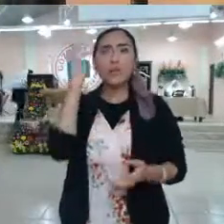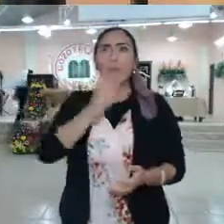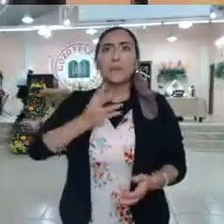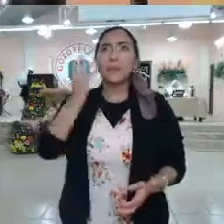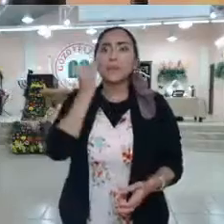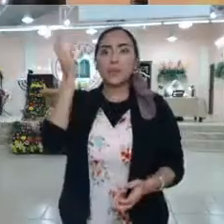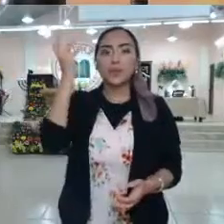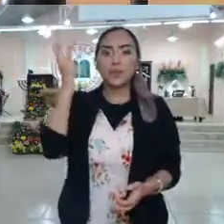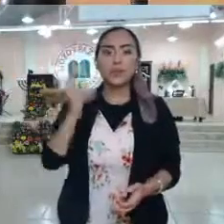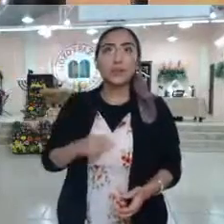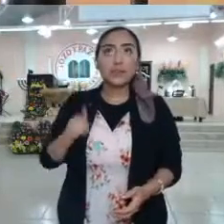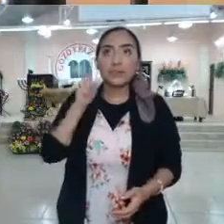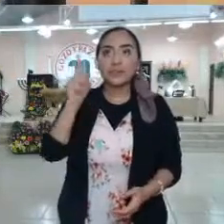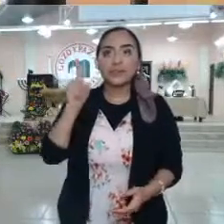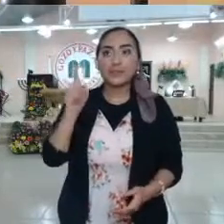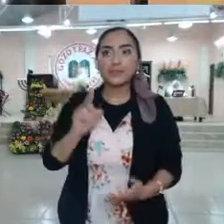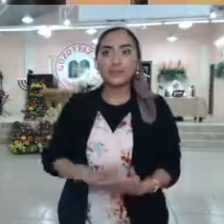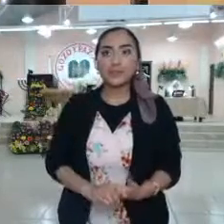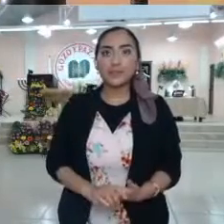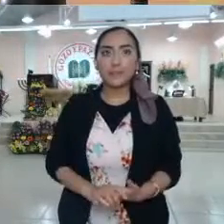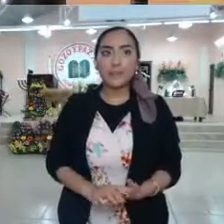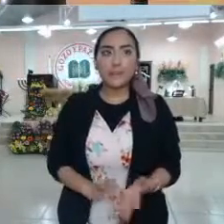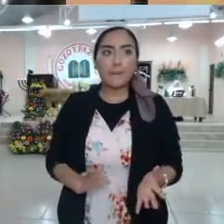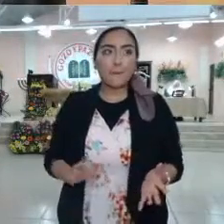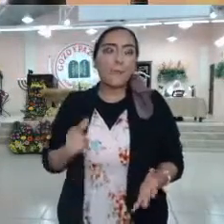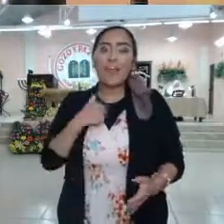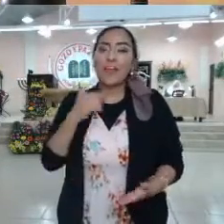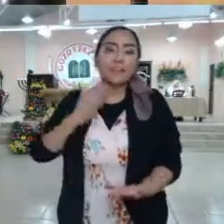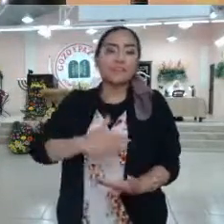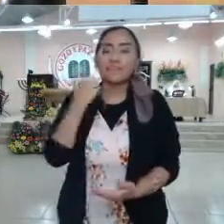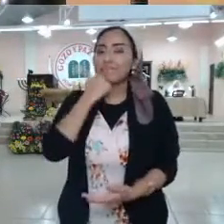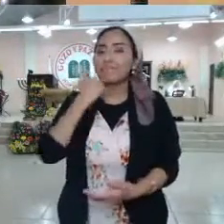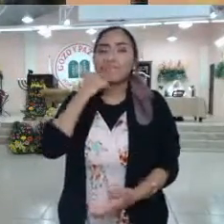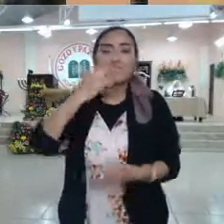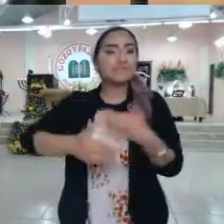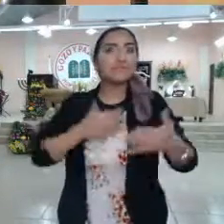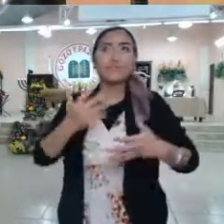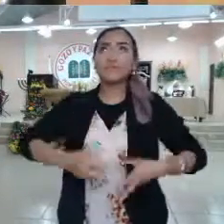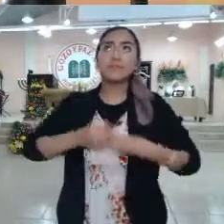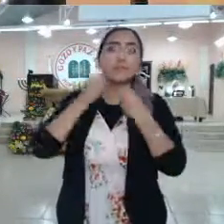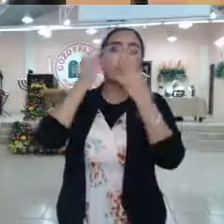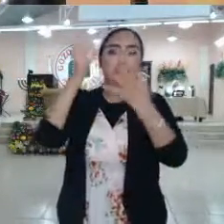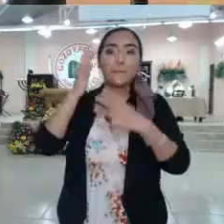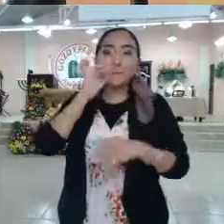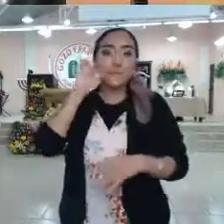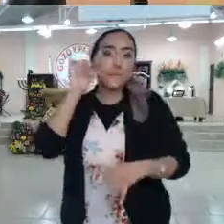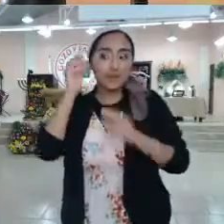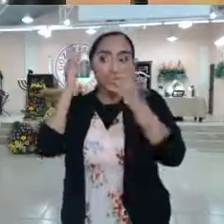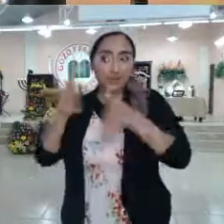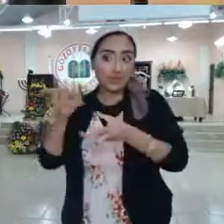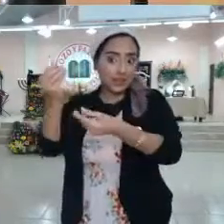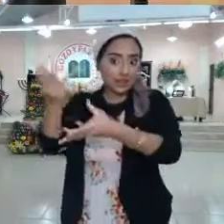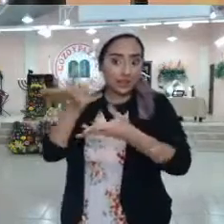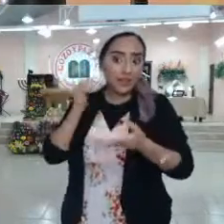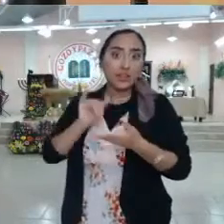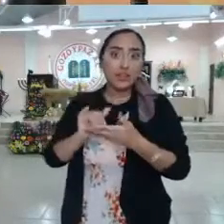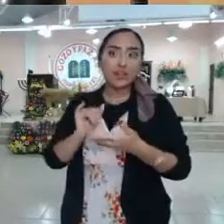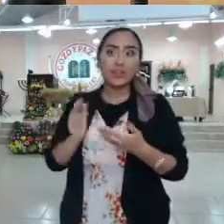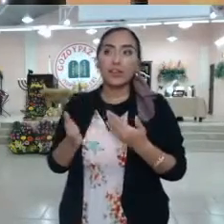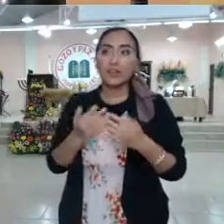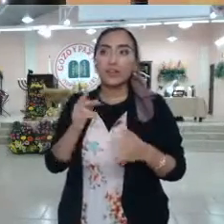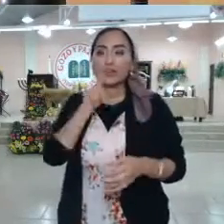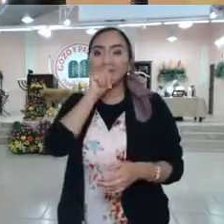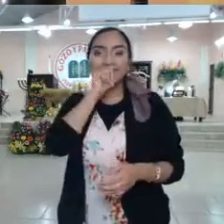Father. hermosísimo. He is Él es- beautiful. He is. Yo le canto todos I los sing días. to Him every day. Ayer Roy me dijo que sí, ya Yesterday, se I levantó wrote como that